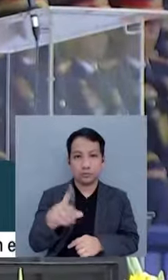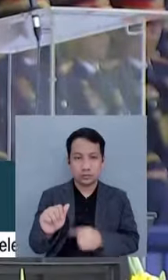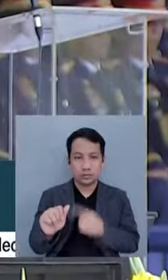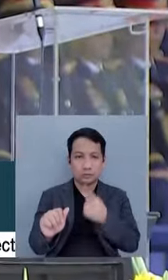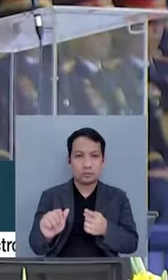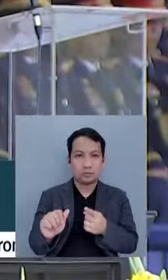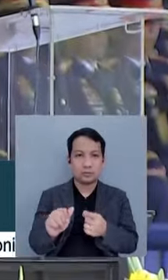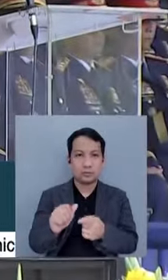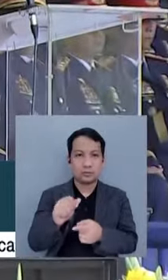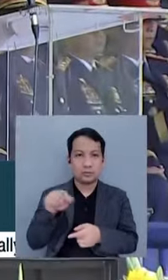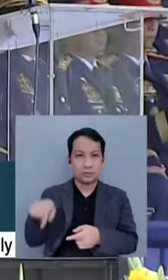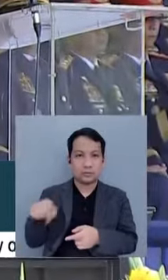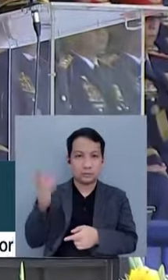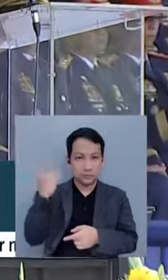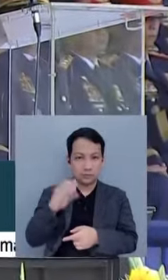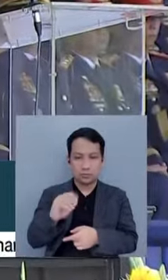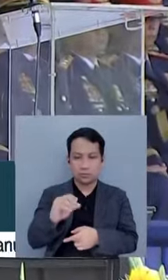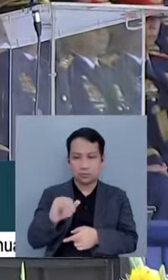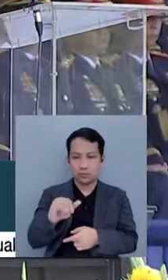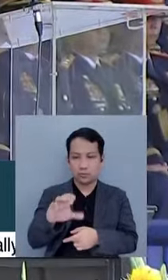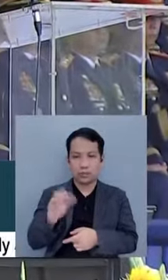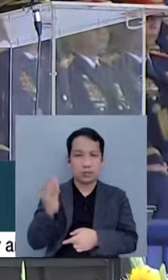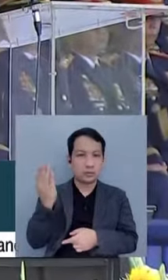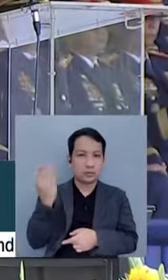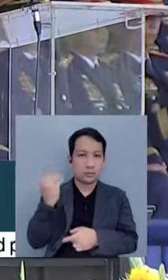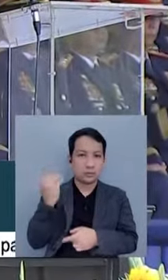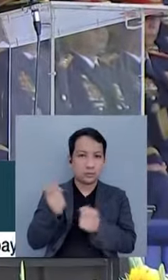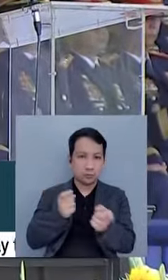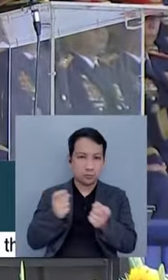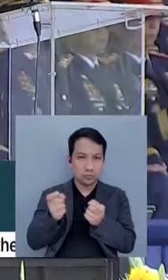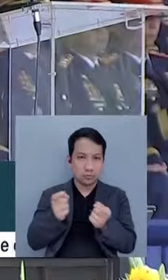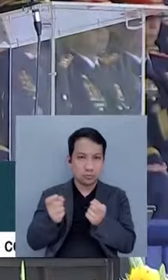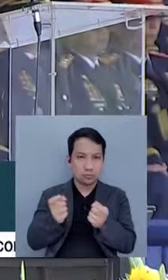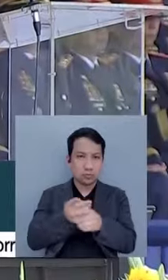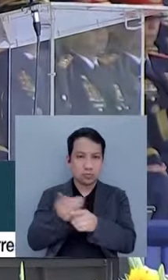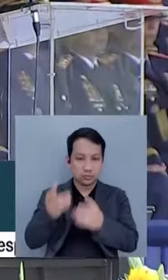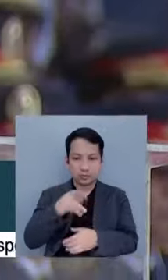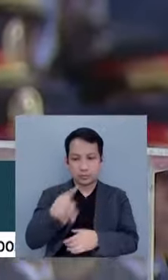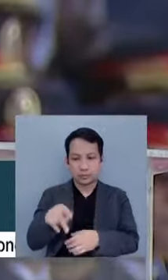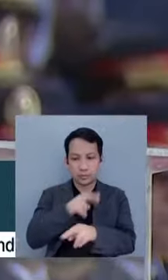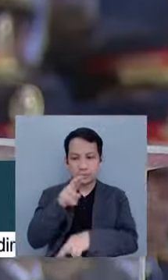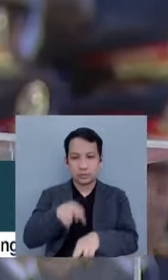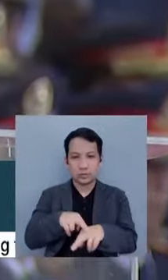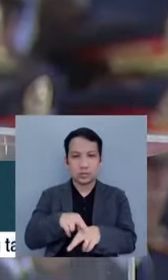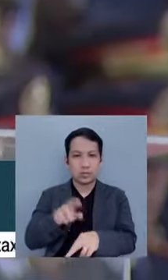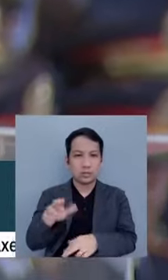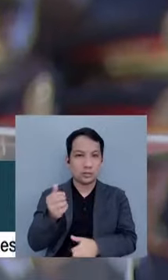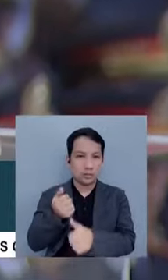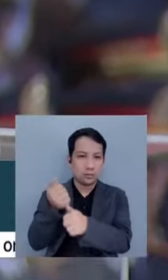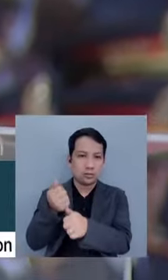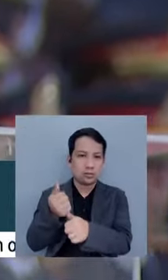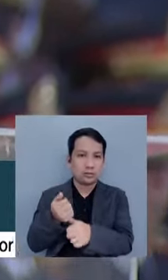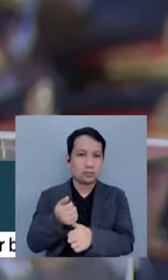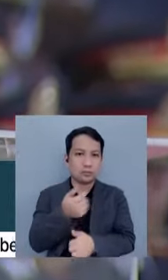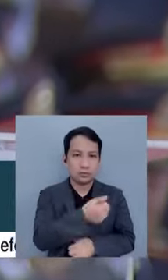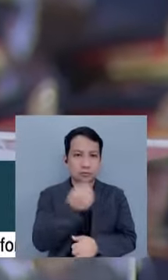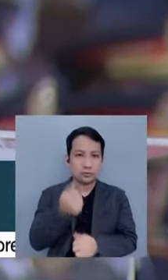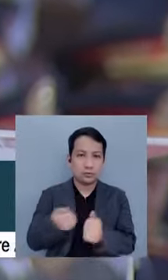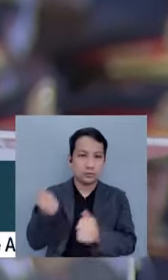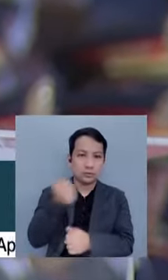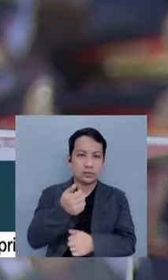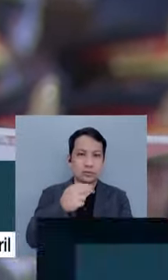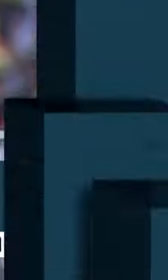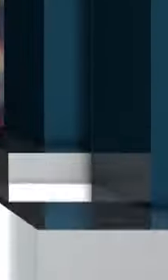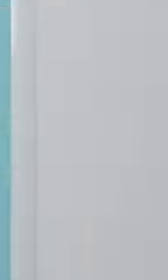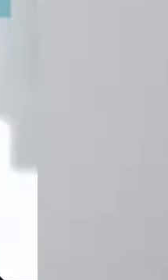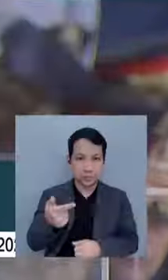of the PNP Directorate for Comptrollership and director of PNP Regional Office 8. He also headed the Highway Patrol Group.